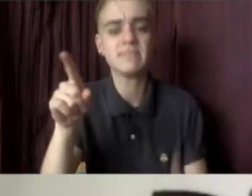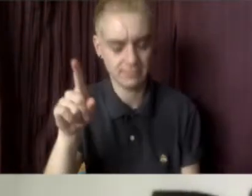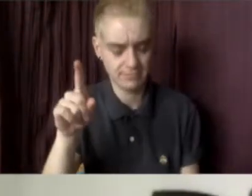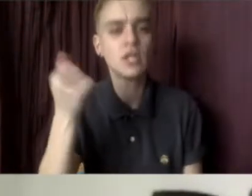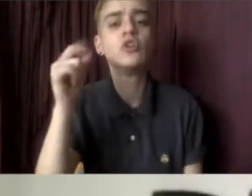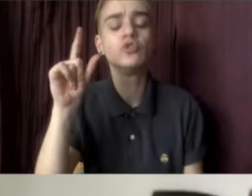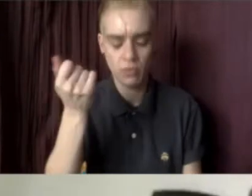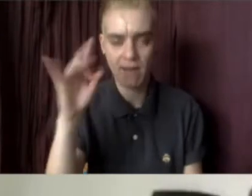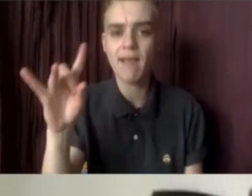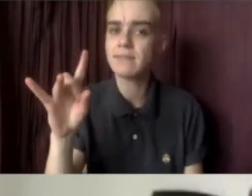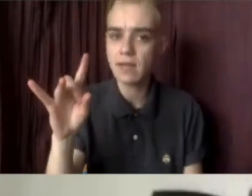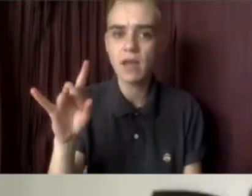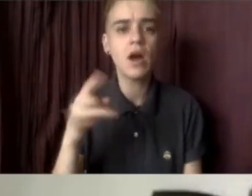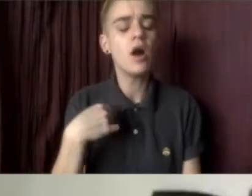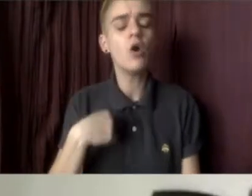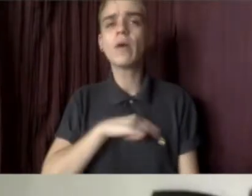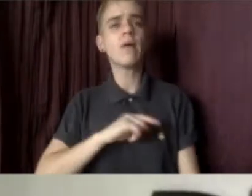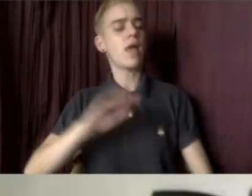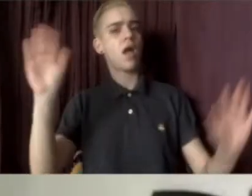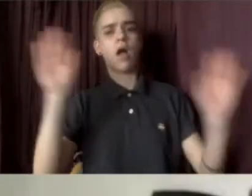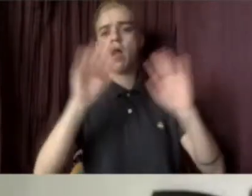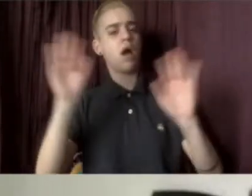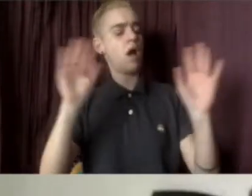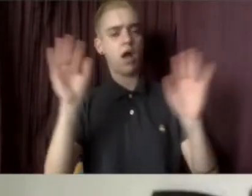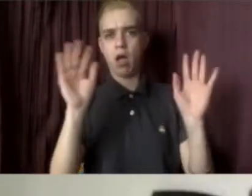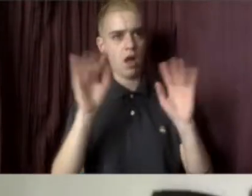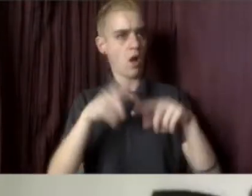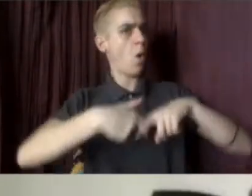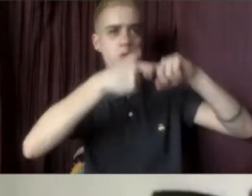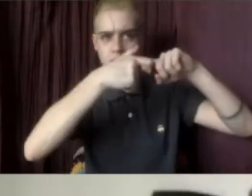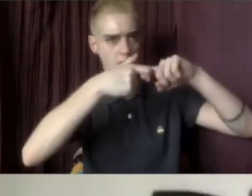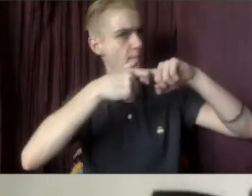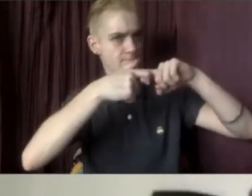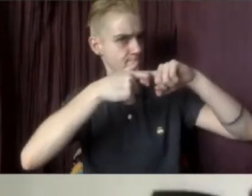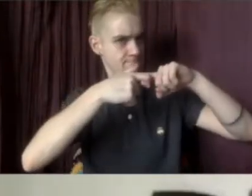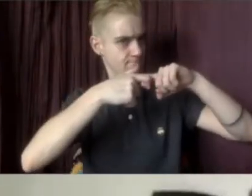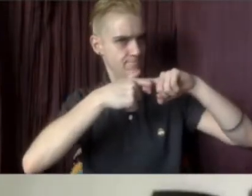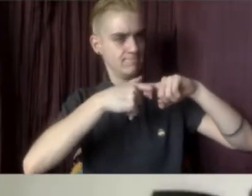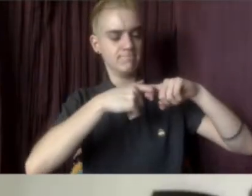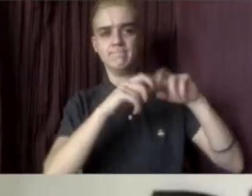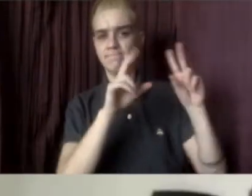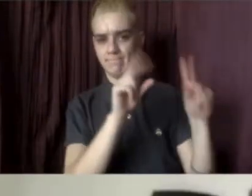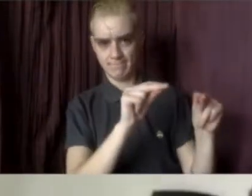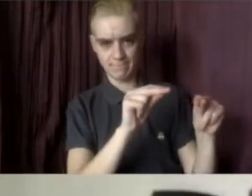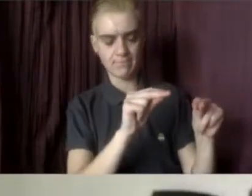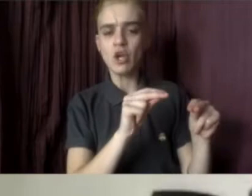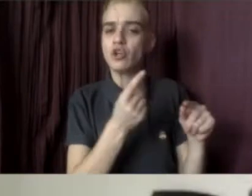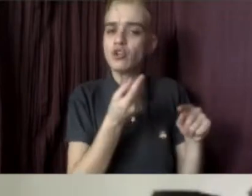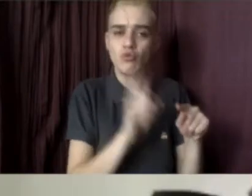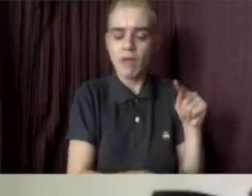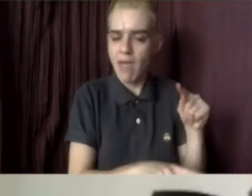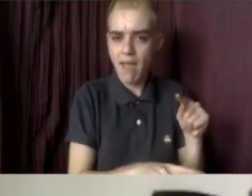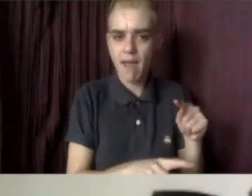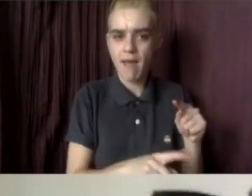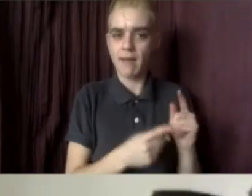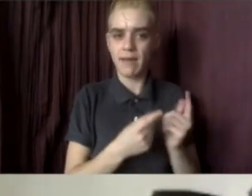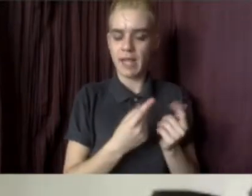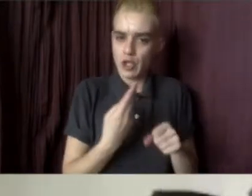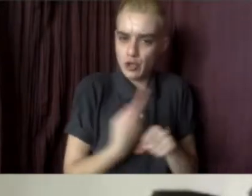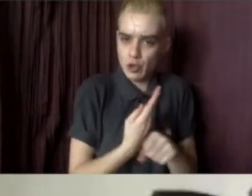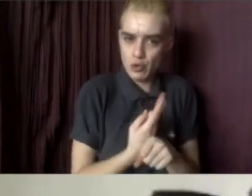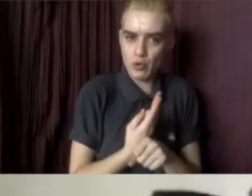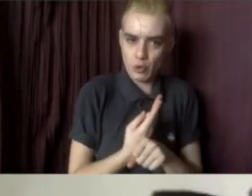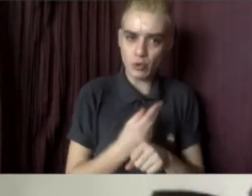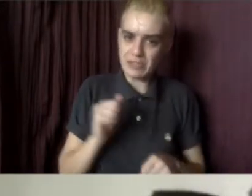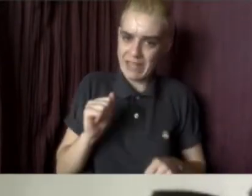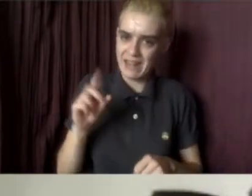these years as your excuse for not opening these polls, as your excuse for not giving this right to other people. That is what happens